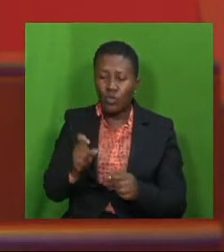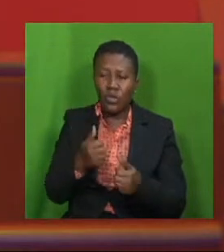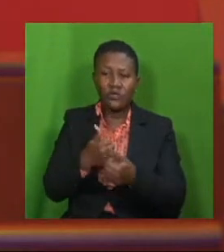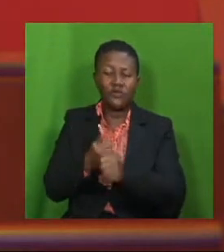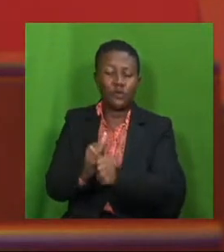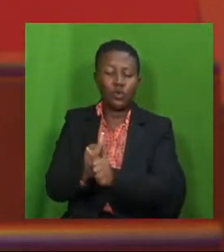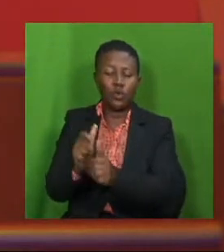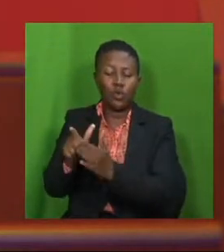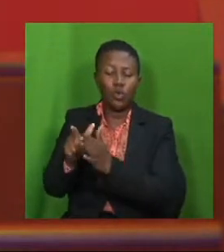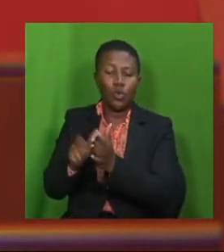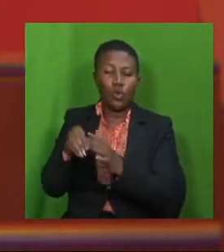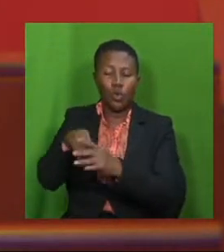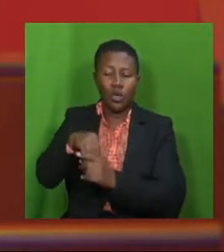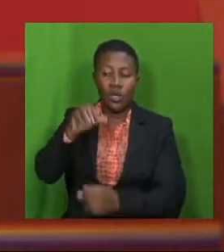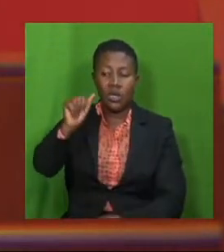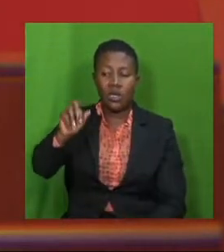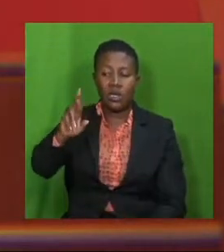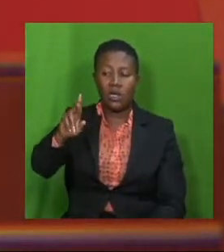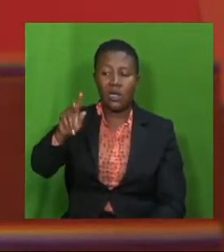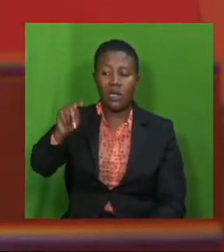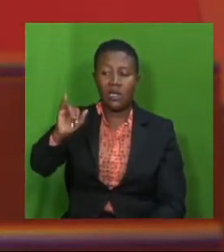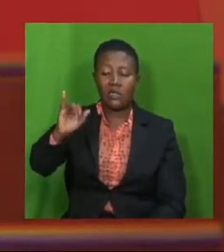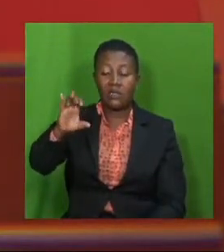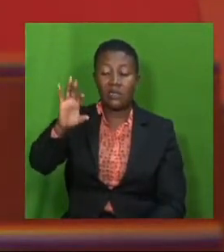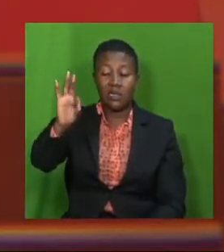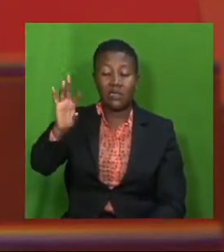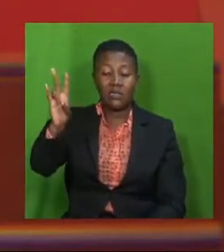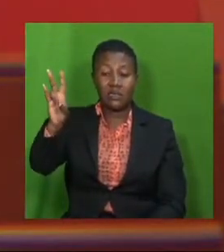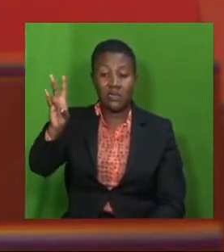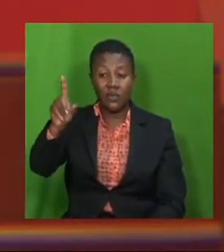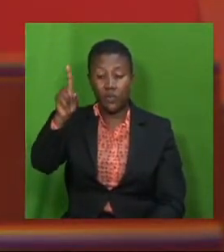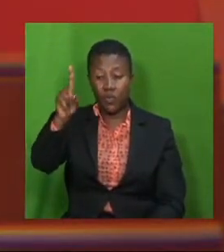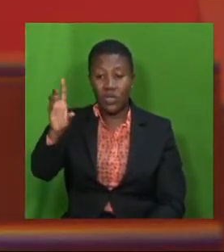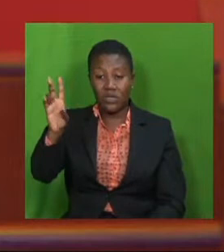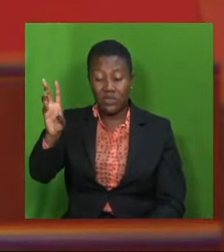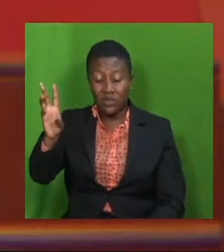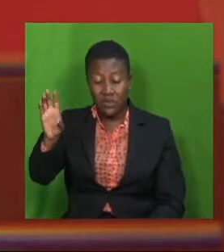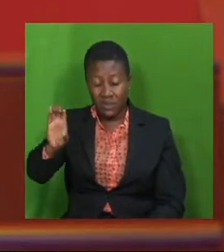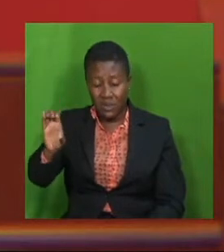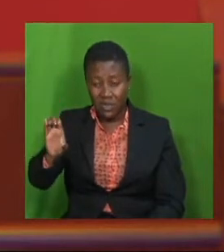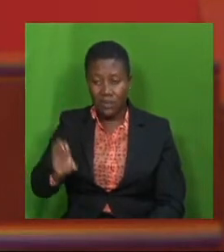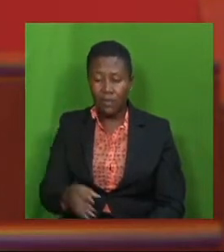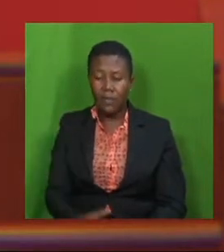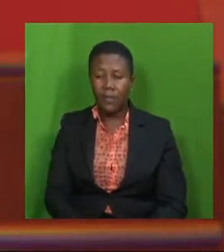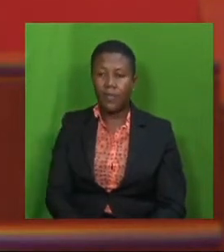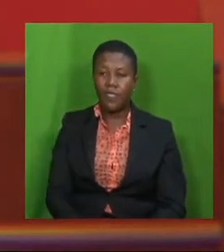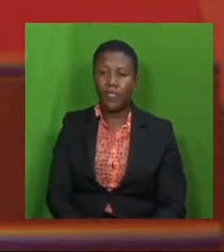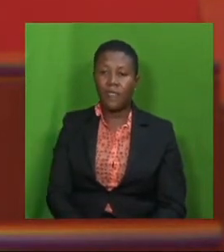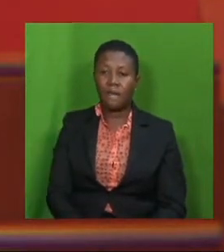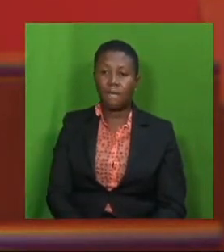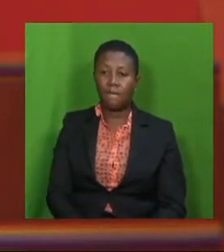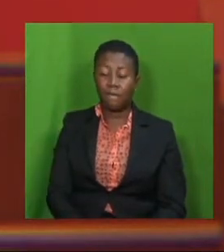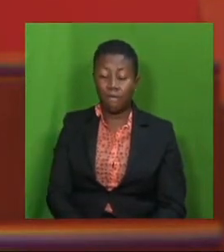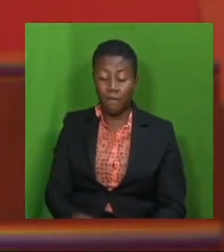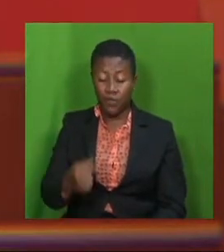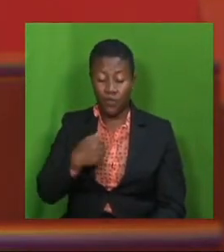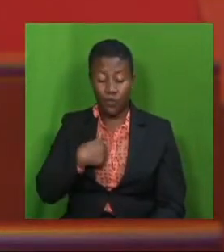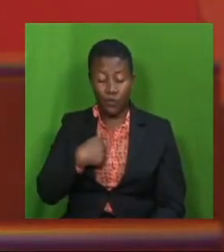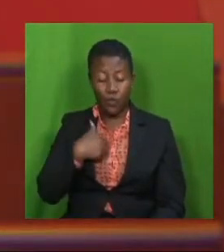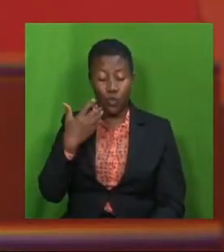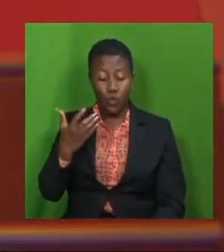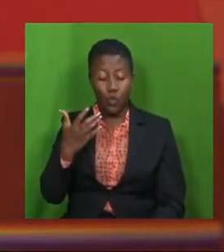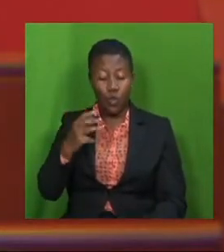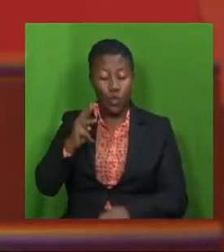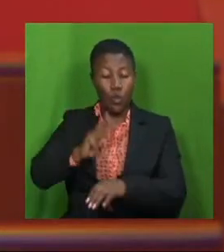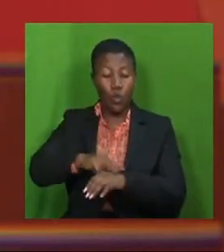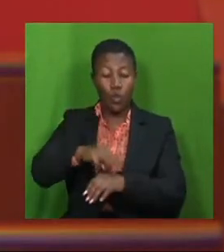Constitution and Order 16(1) of the Standing Orders of Parliament. I must also draw the attention of the